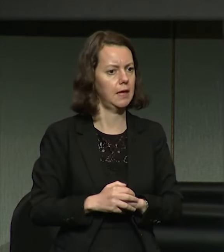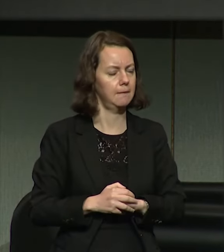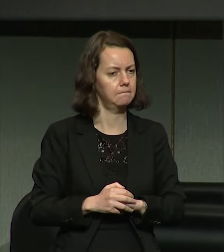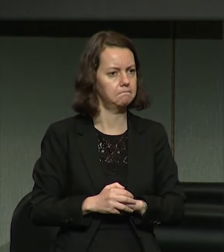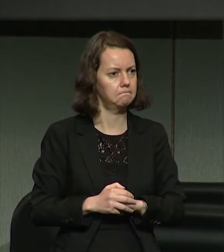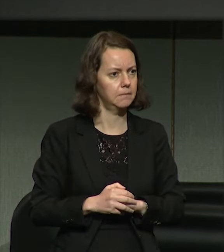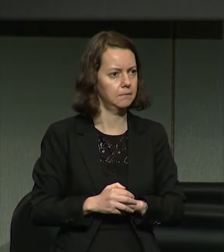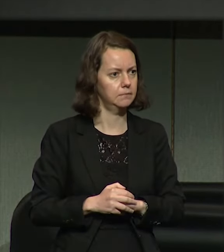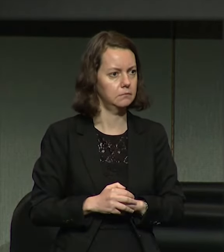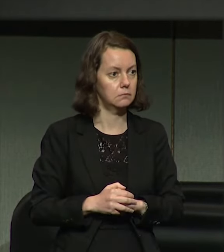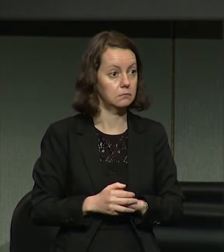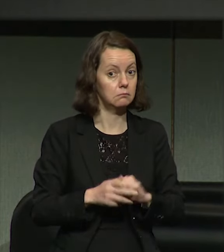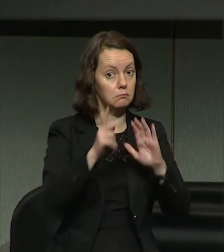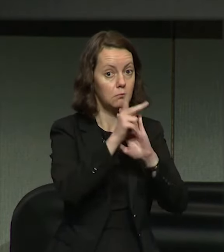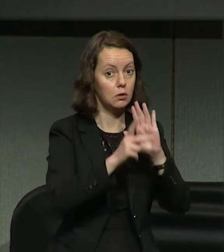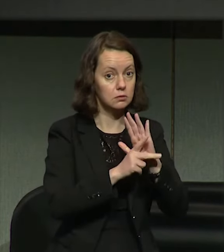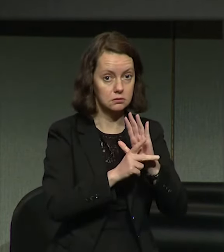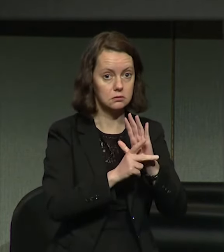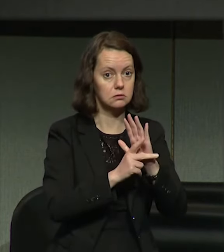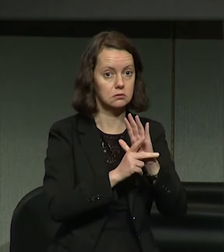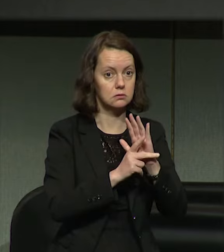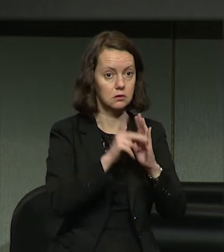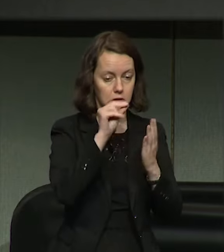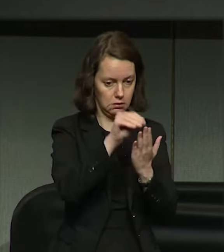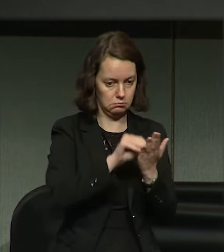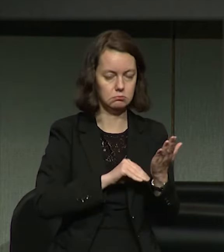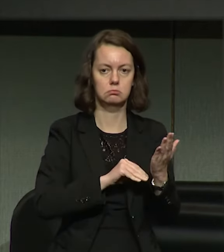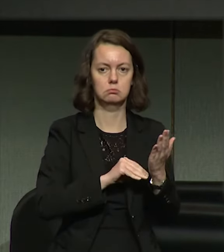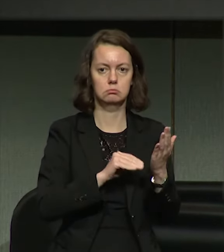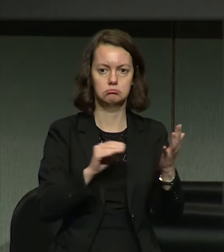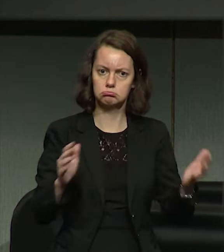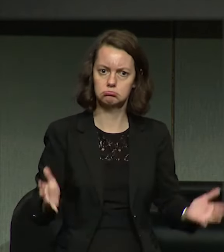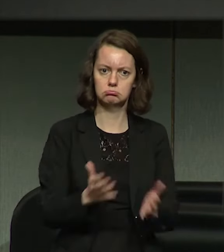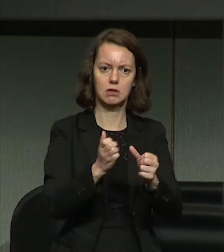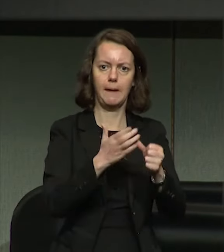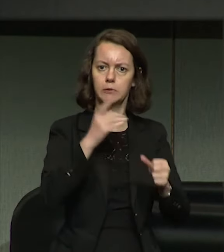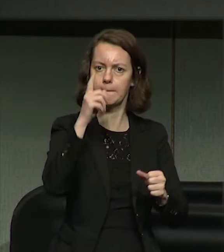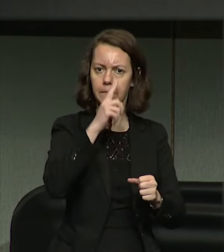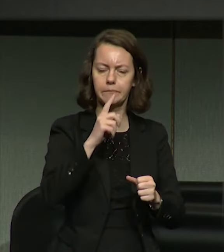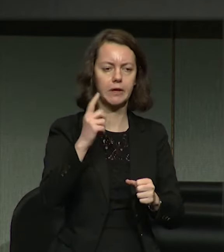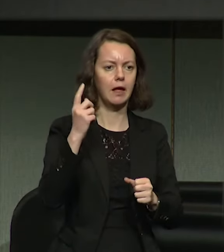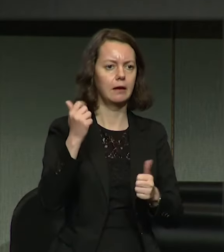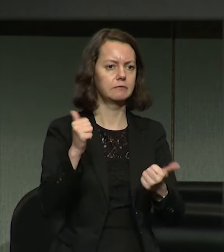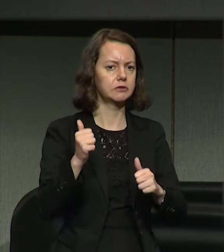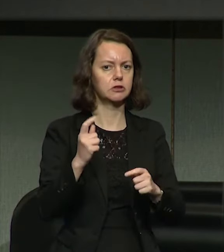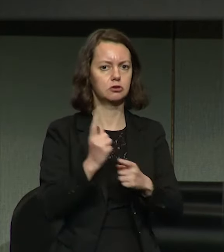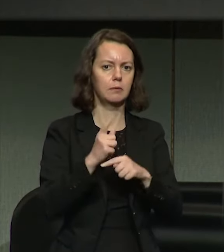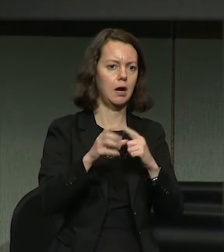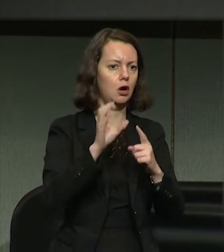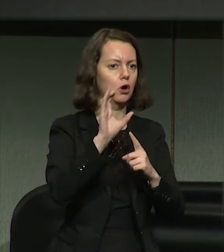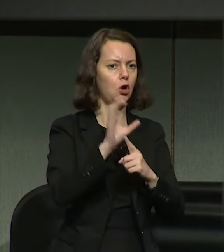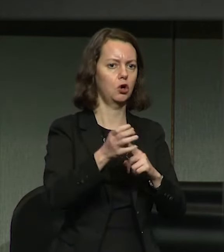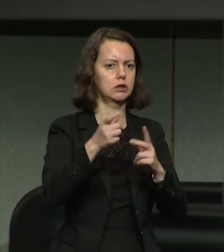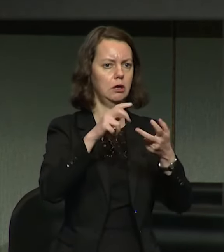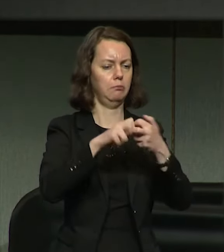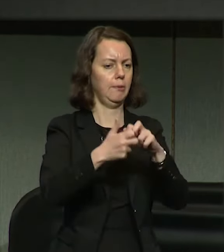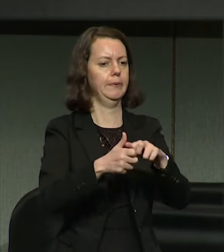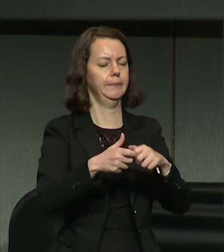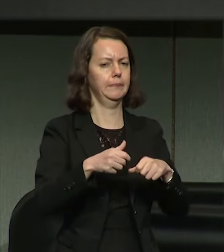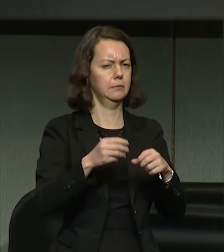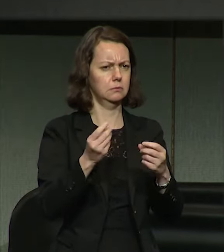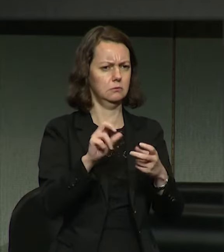embrace a policy context in which we nurture and enrich our sense of being Aboriginal, and we can stop this nonsense where we say culture is a problem and start